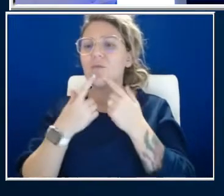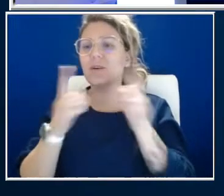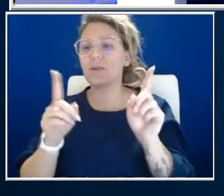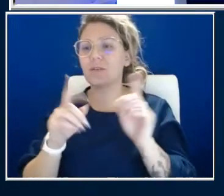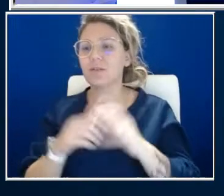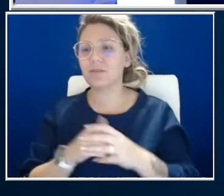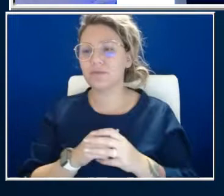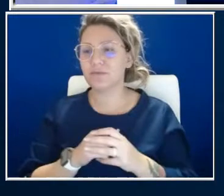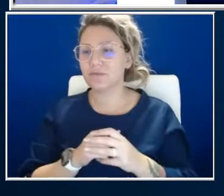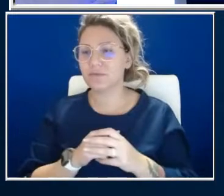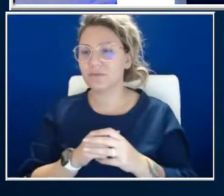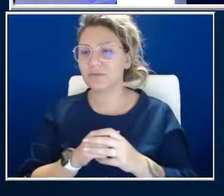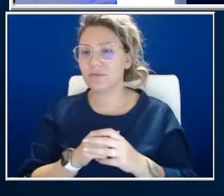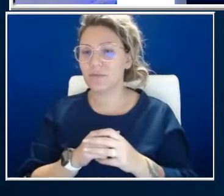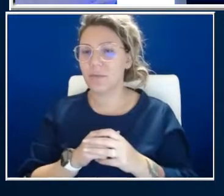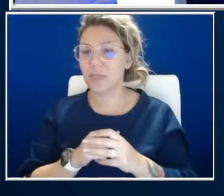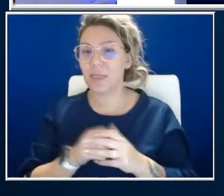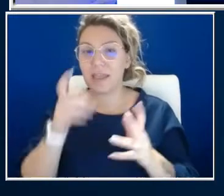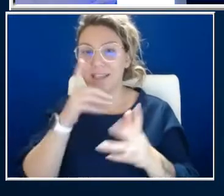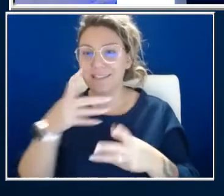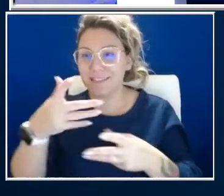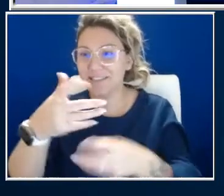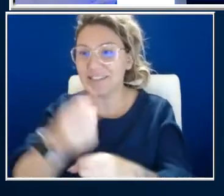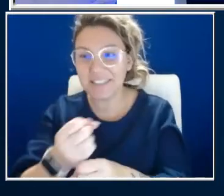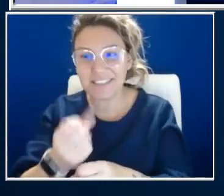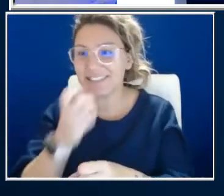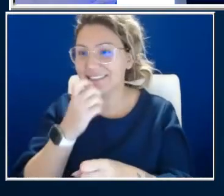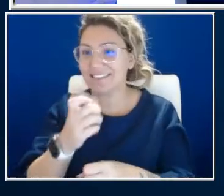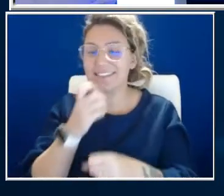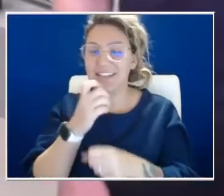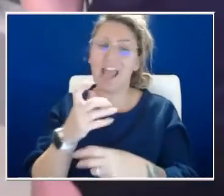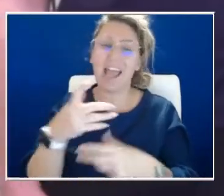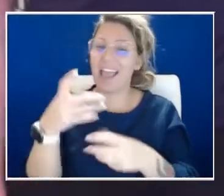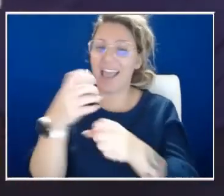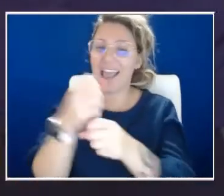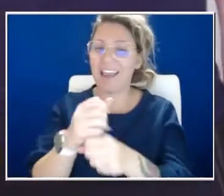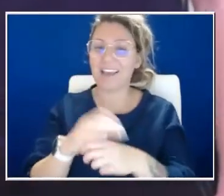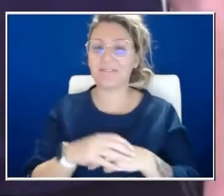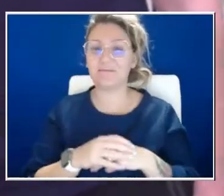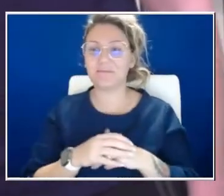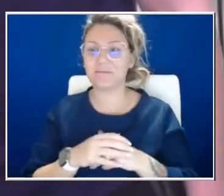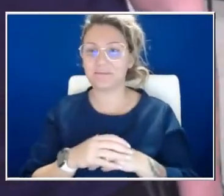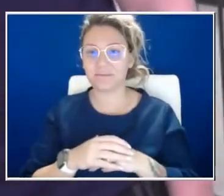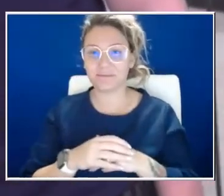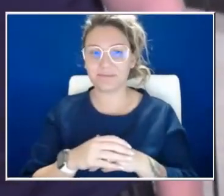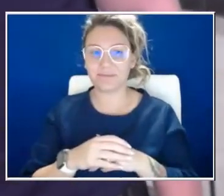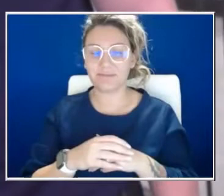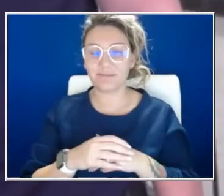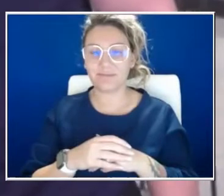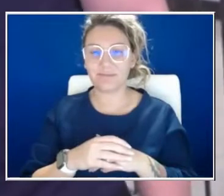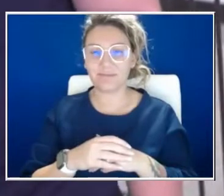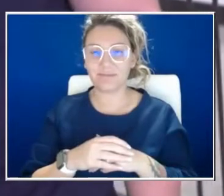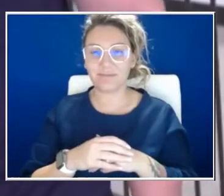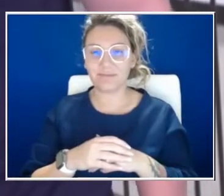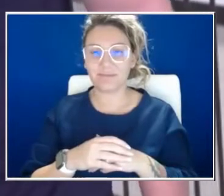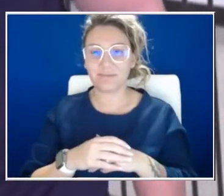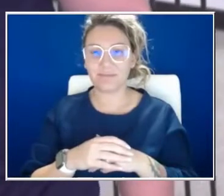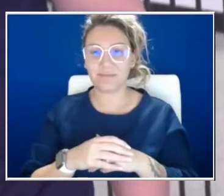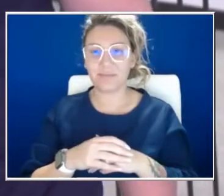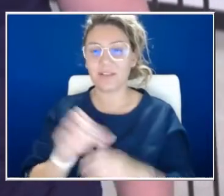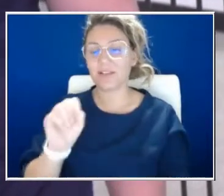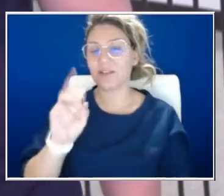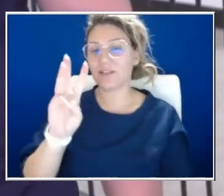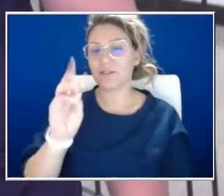Well, it doesn't stand for anything. Okay. It's not an acronym for anything. So I think SWAY is